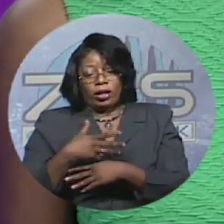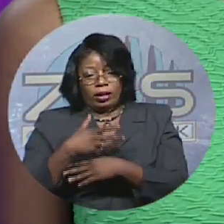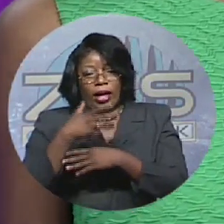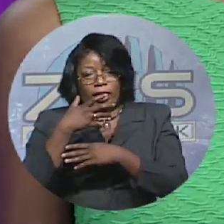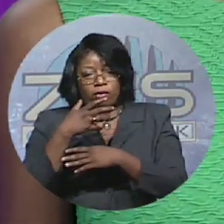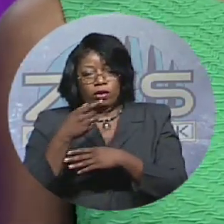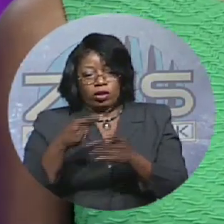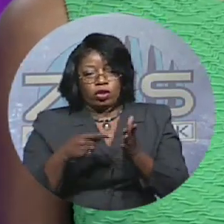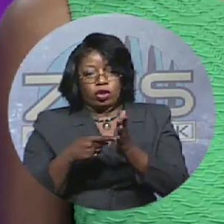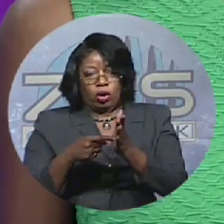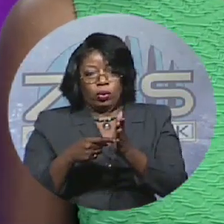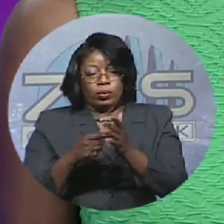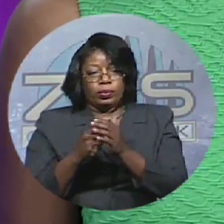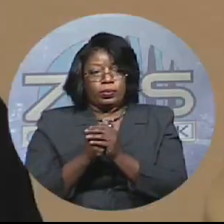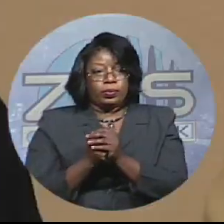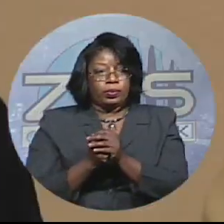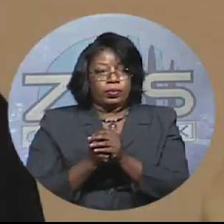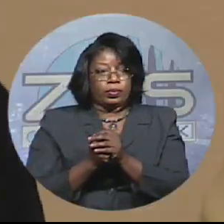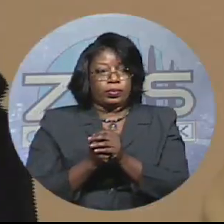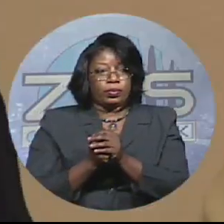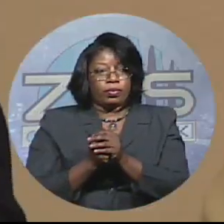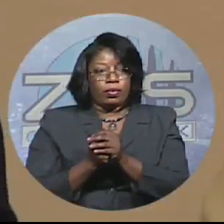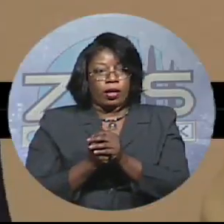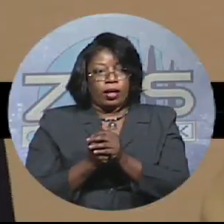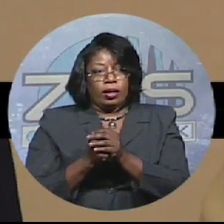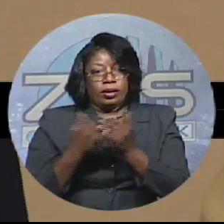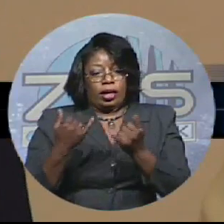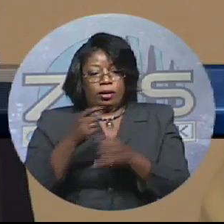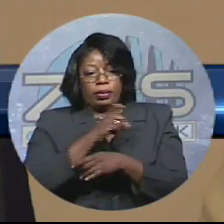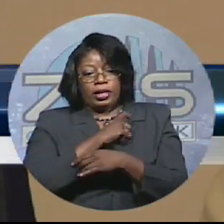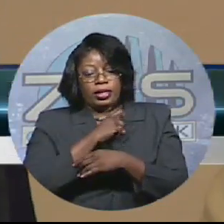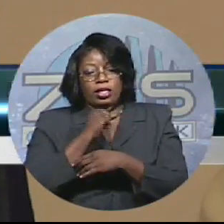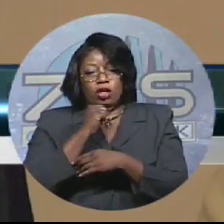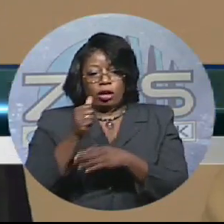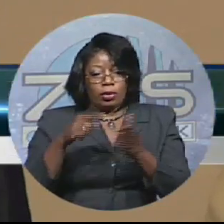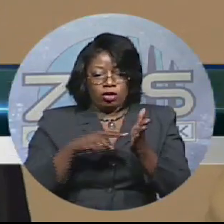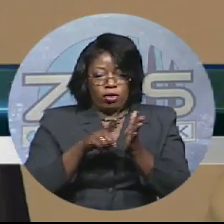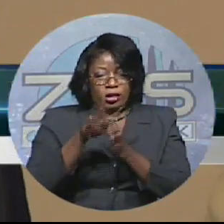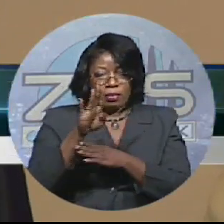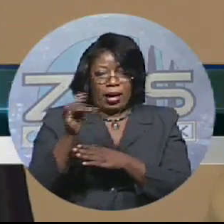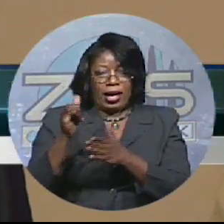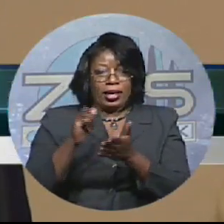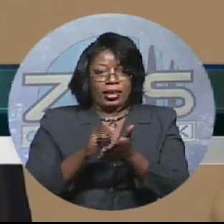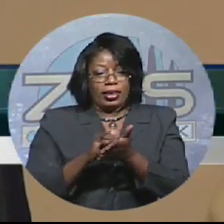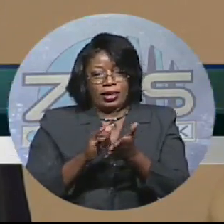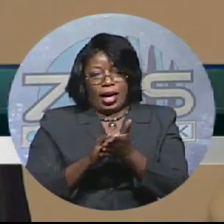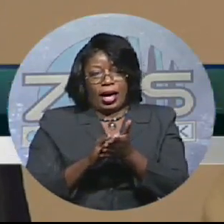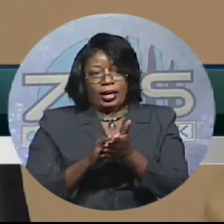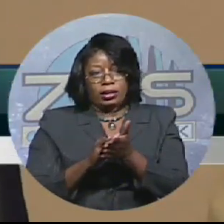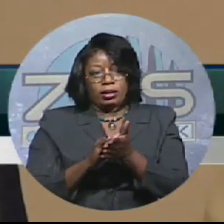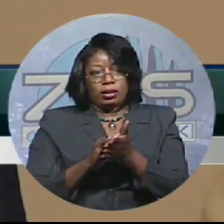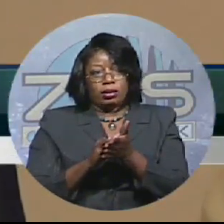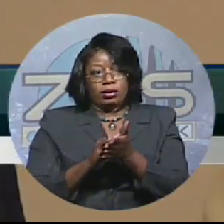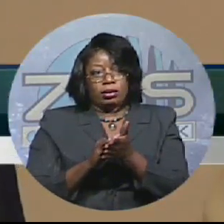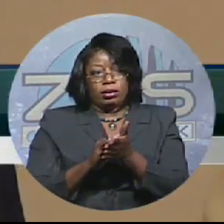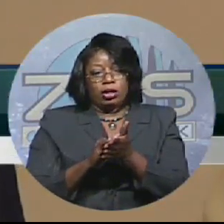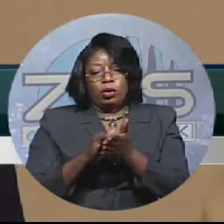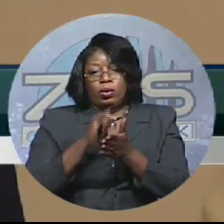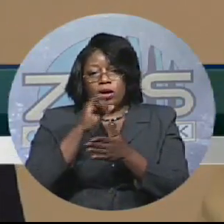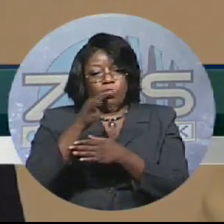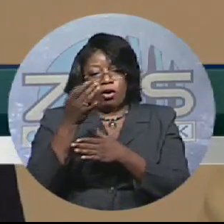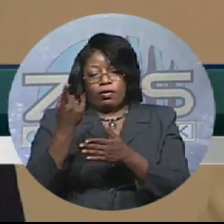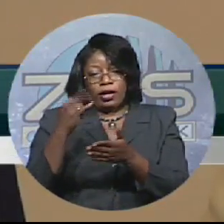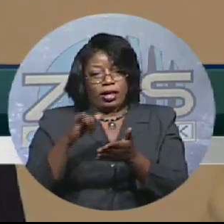cyberspace as well. Police officers are not going to be distracted by that. We understand that ruse, and we're not going to fall for